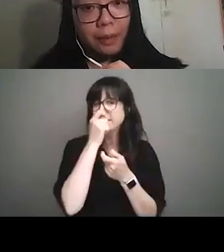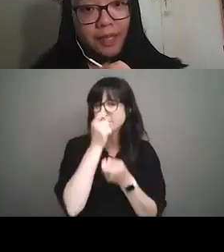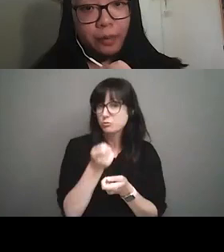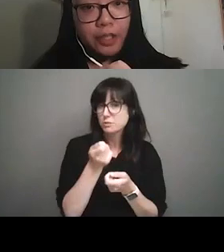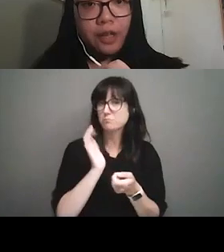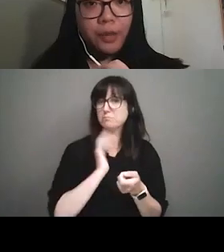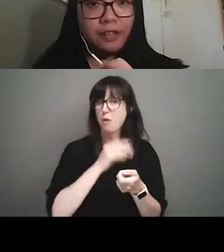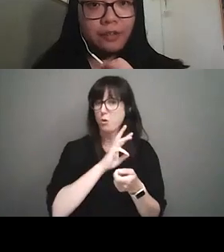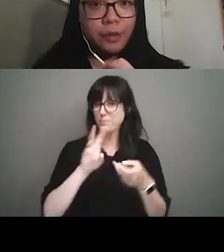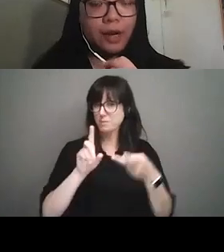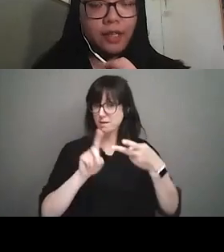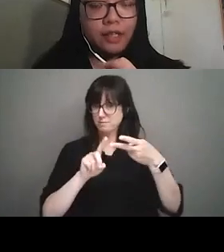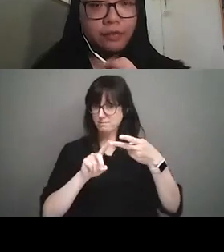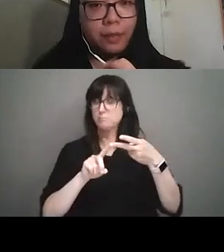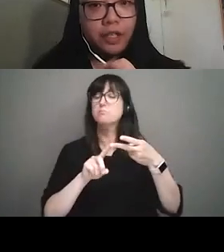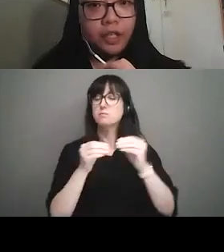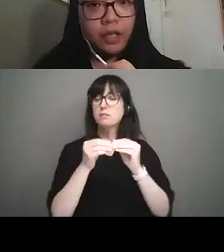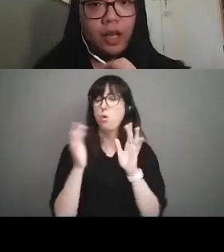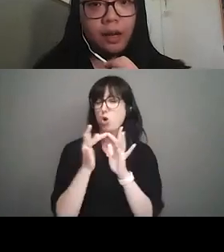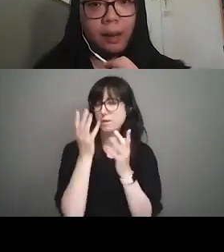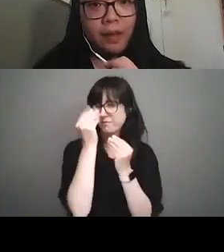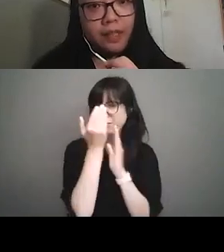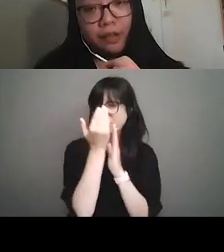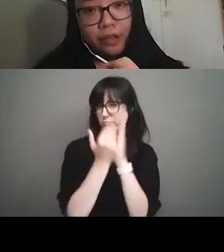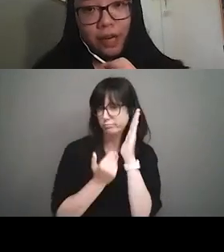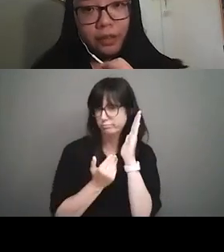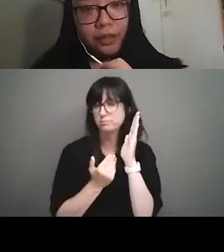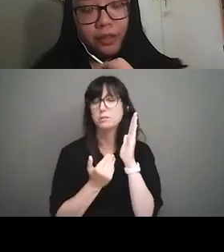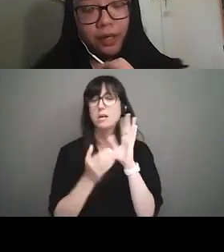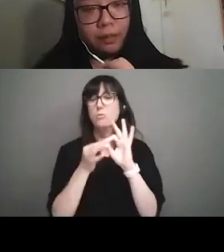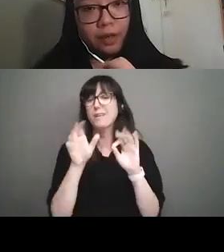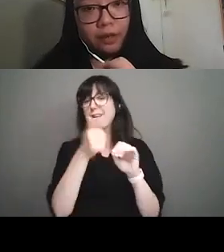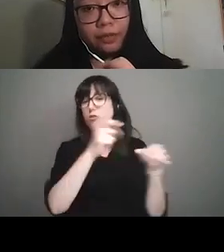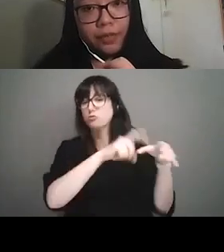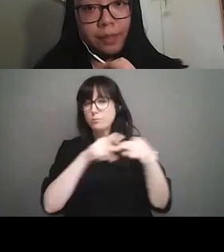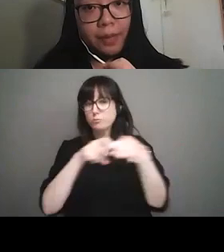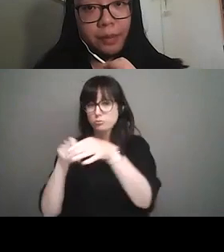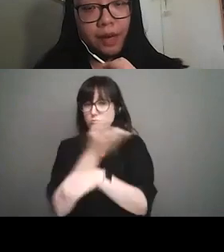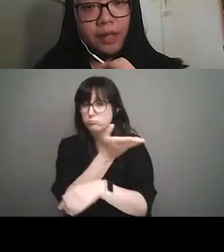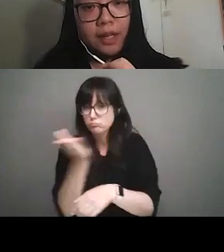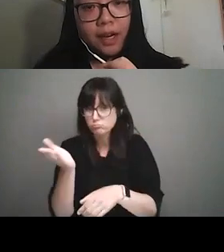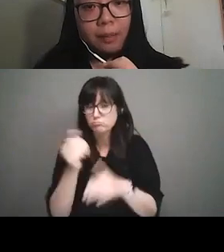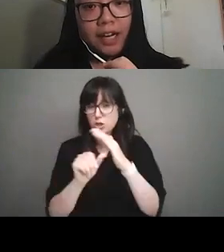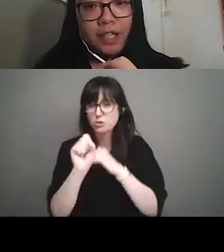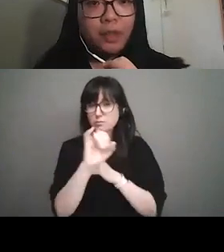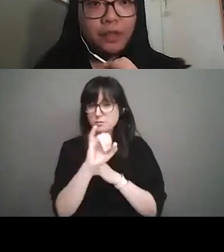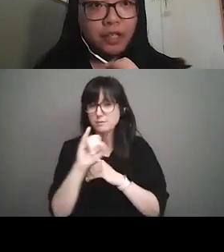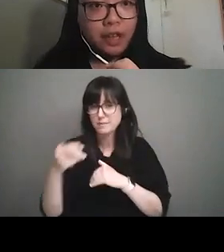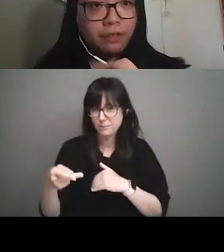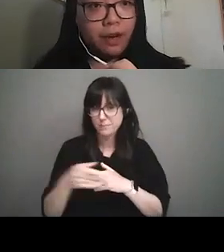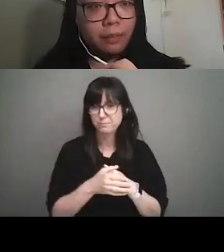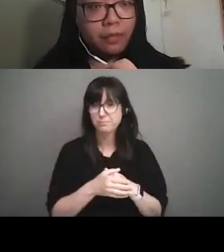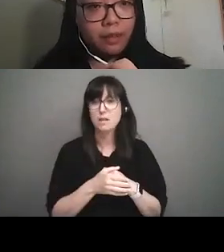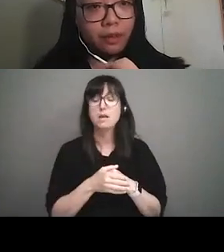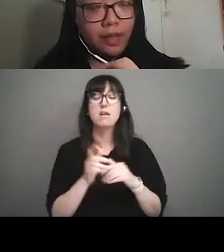our website, which also gives you contact information about the other chapters of SIP as well. And I just want to finish